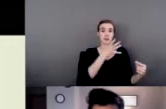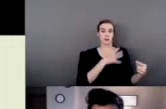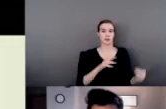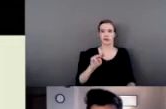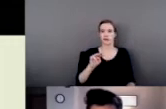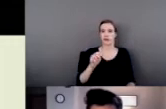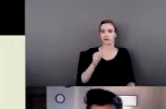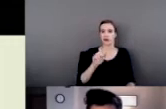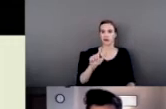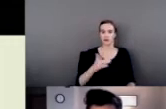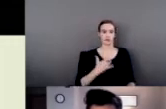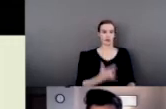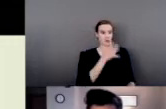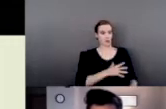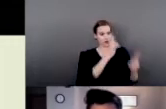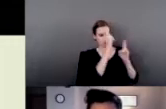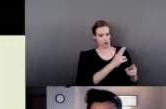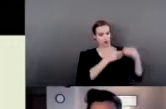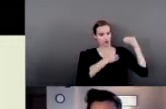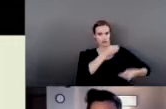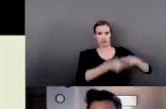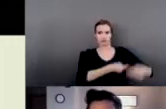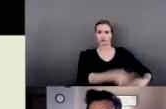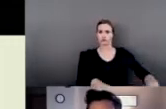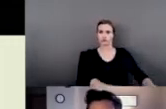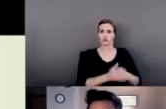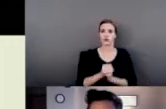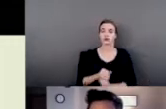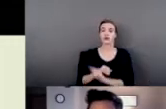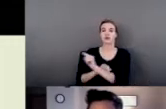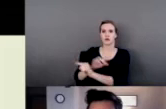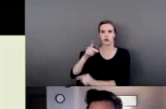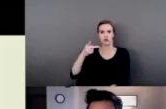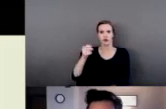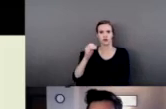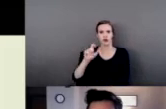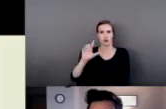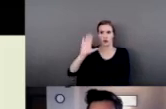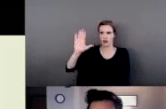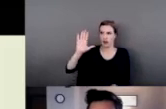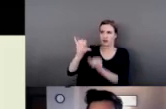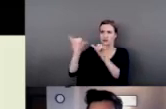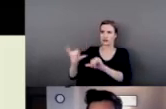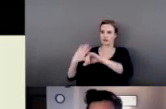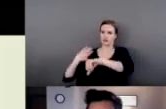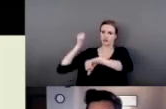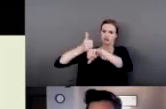roles. And with the patriarchy, it forced a lot of change in the traditional roles, not just